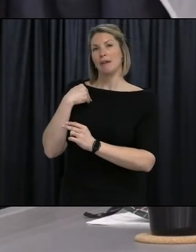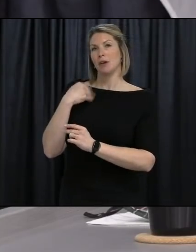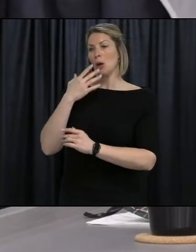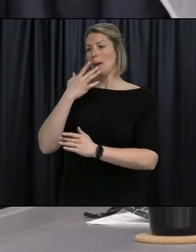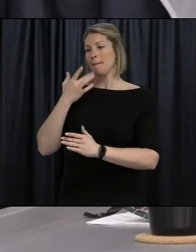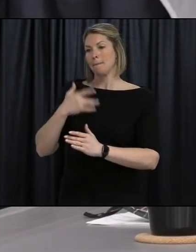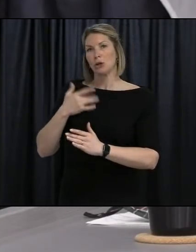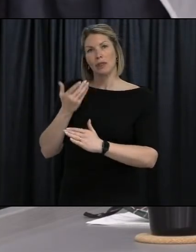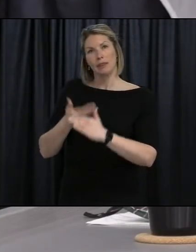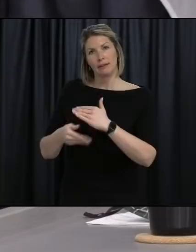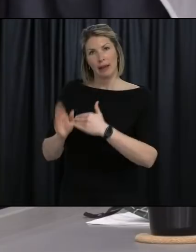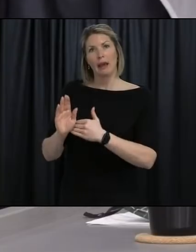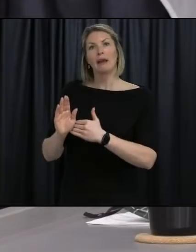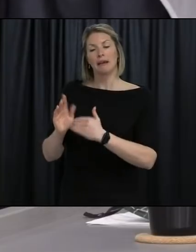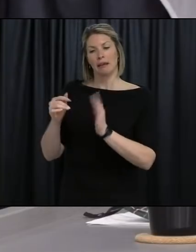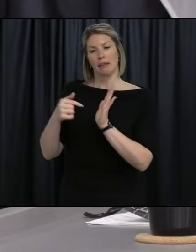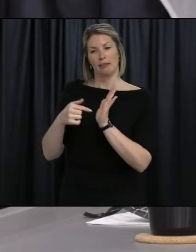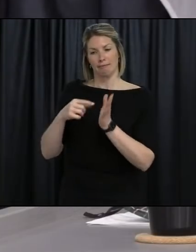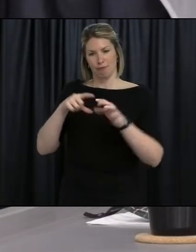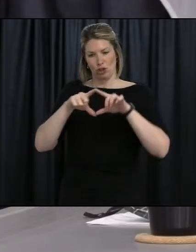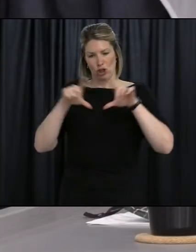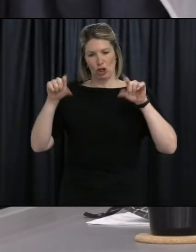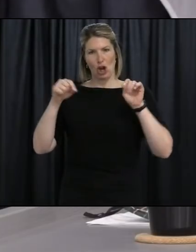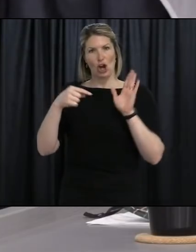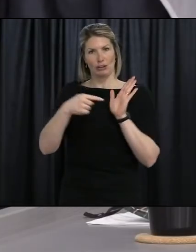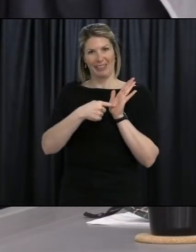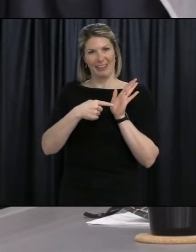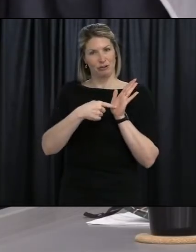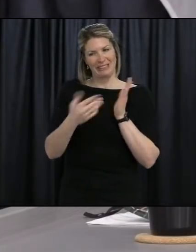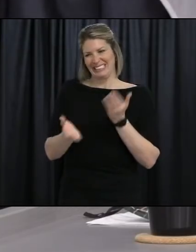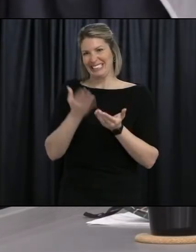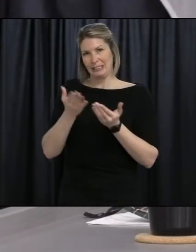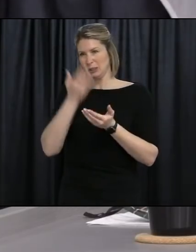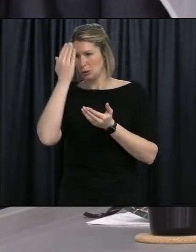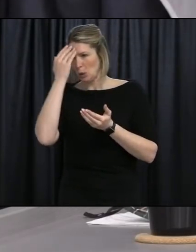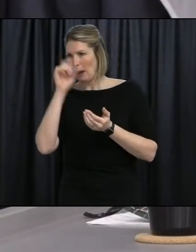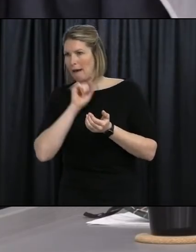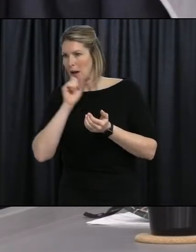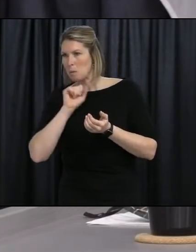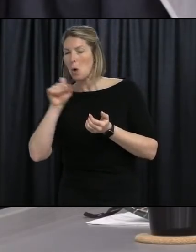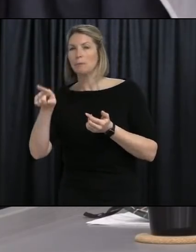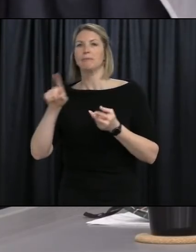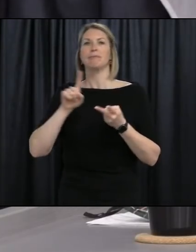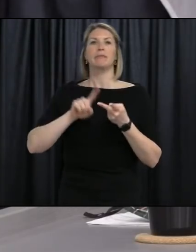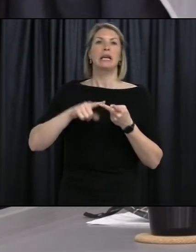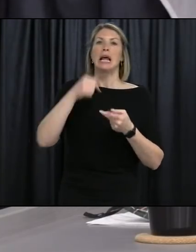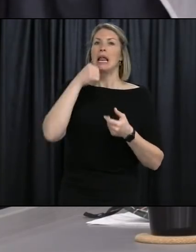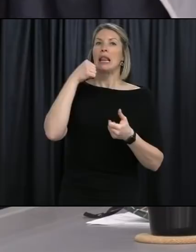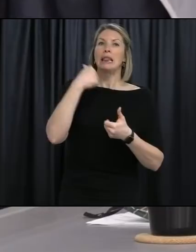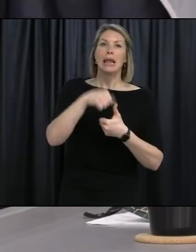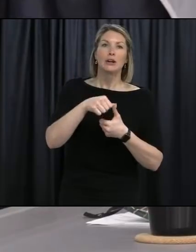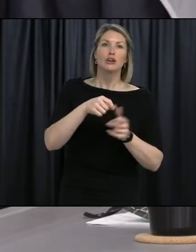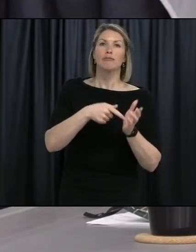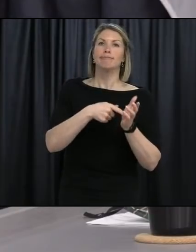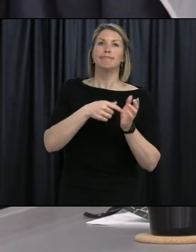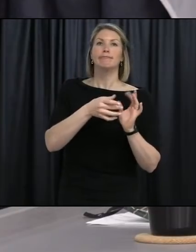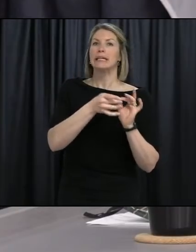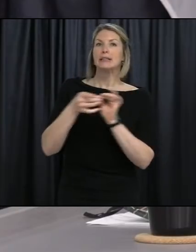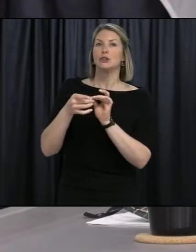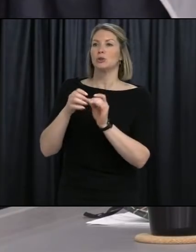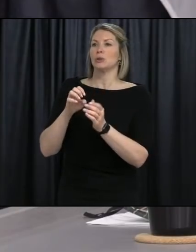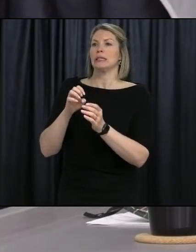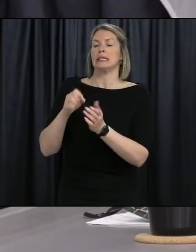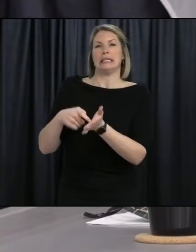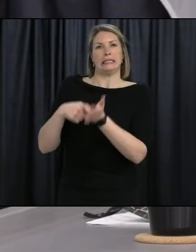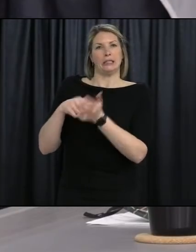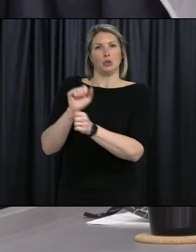be checked very easily. We'll be issuing essential worker letters to essential workers. Rotational workers get